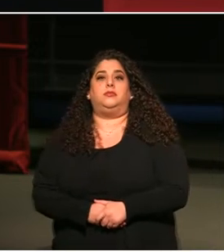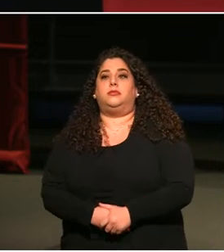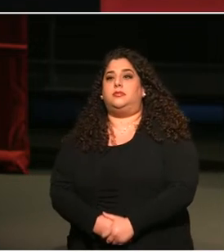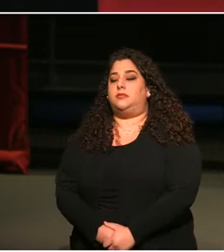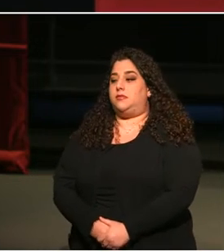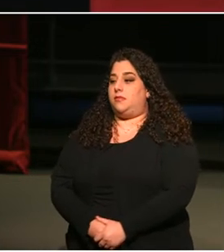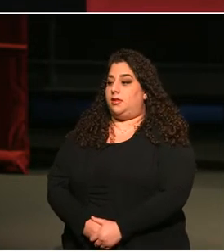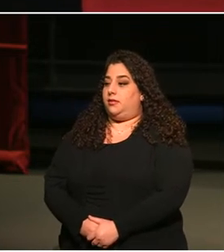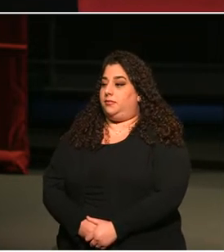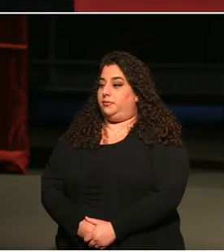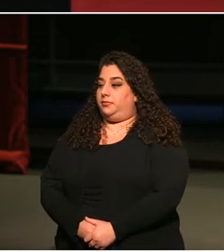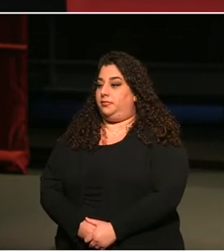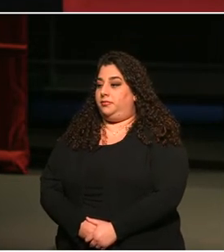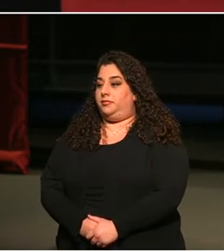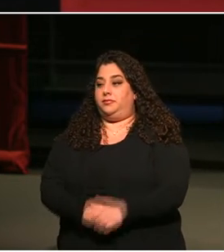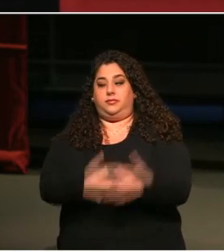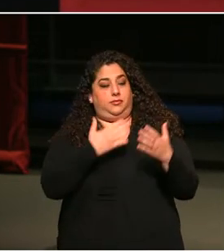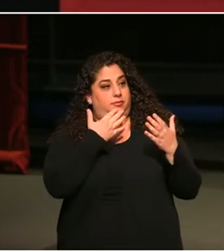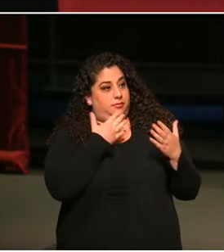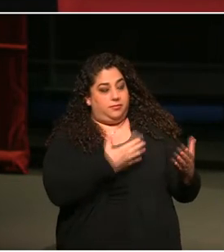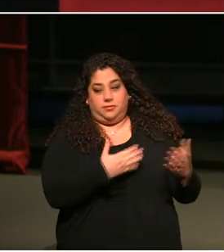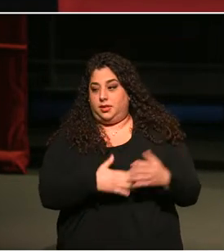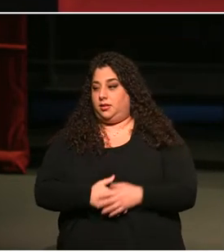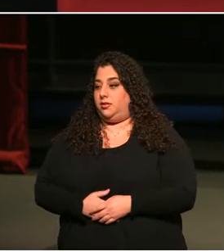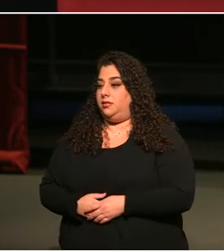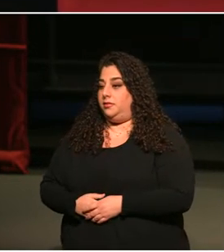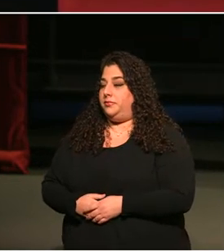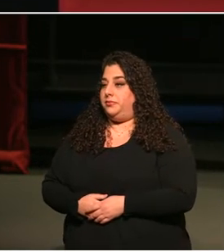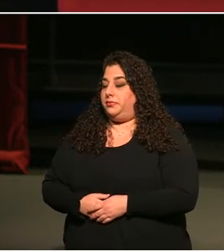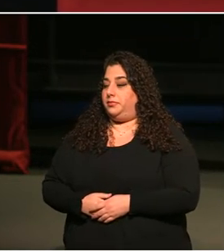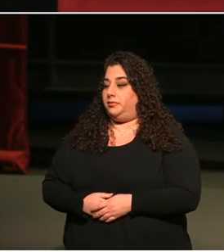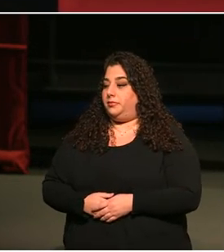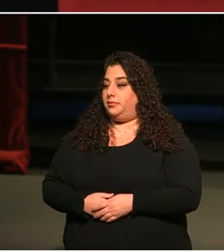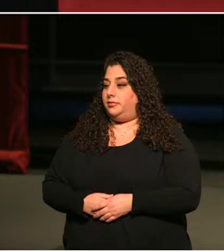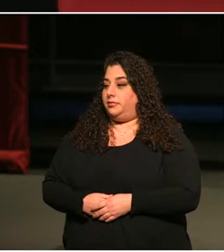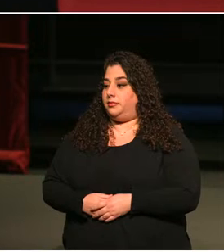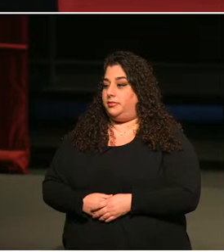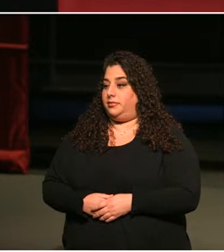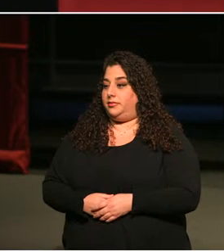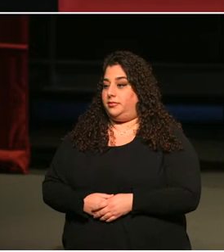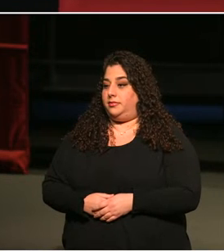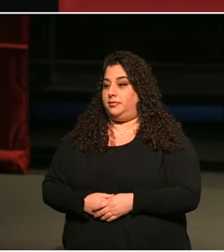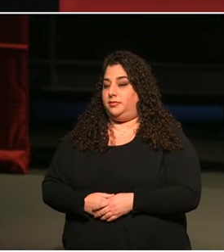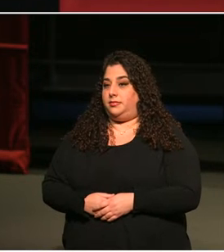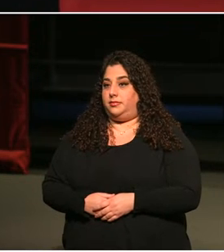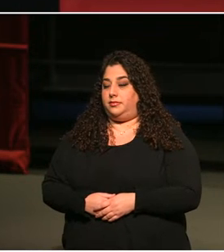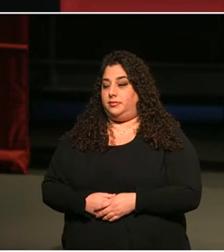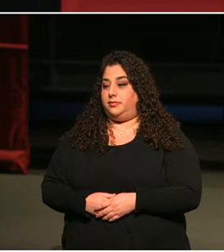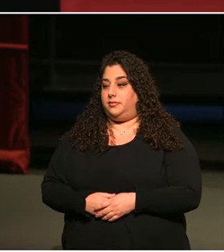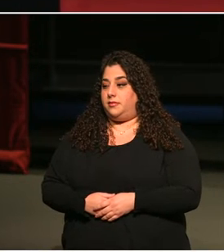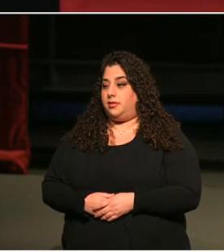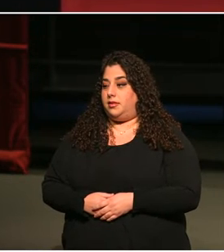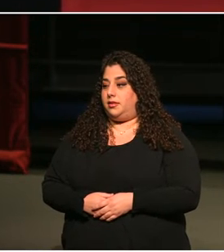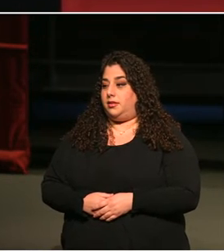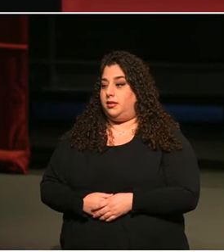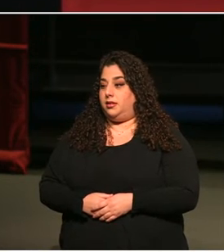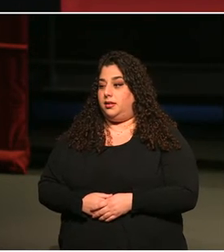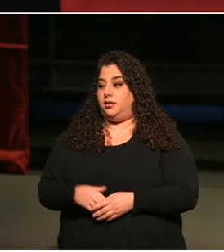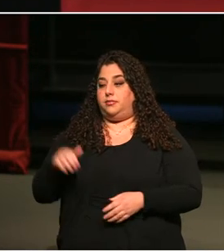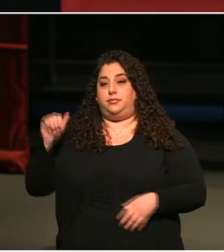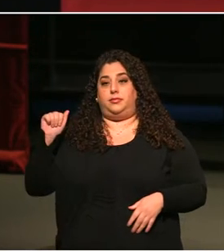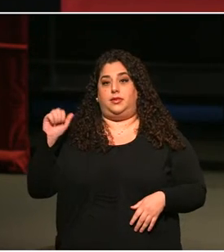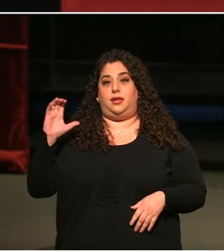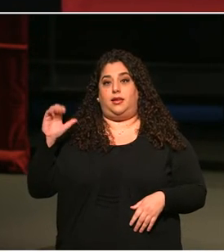Thank you, Jacqueline. In the most positive sense, the Academy and our industry finds